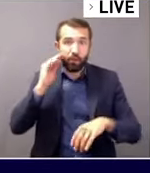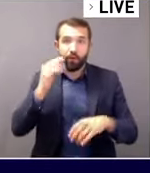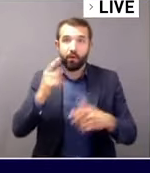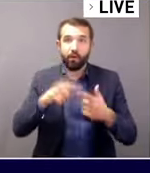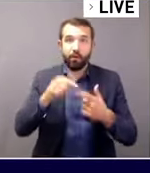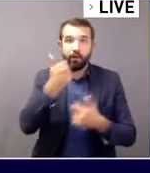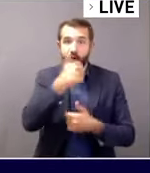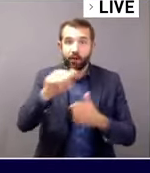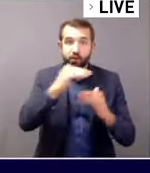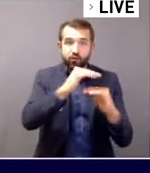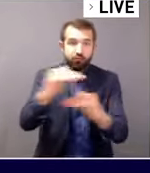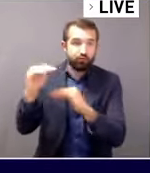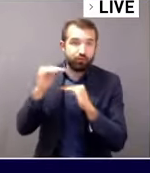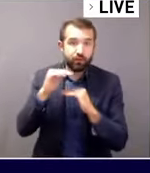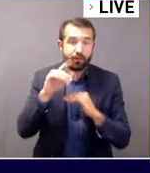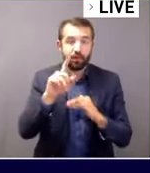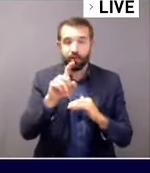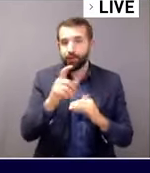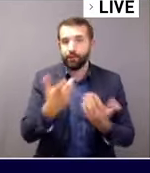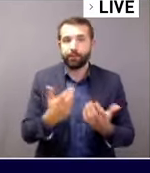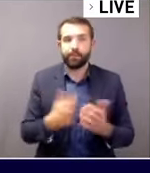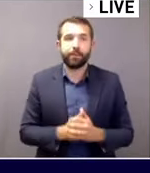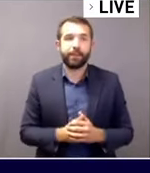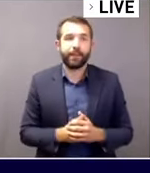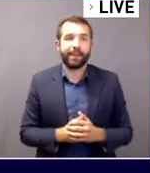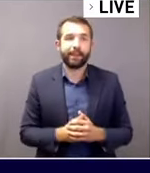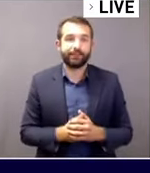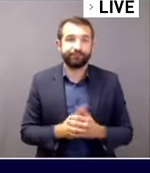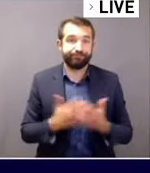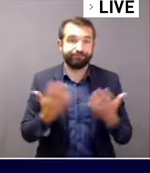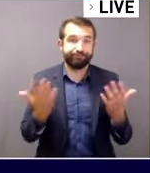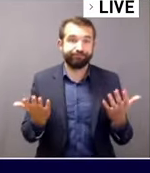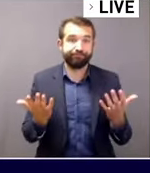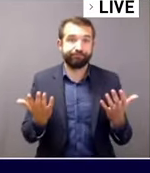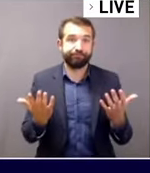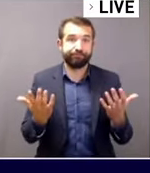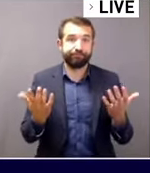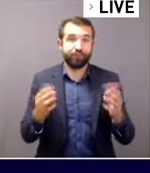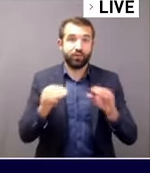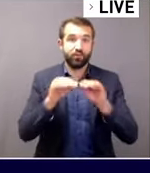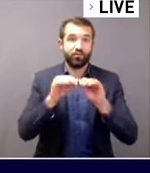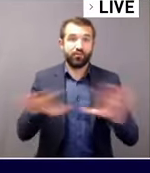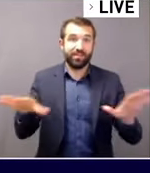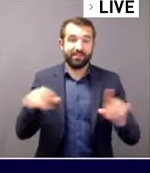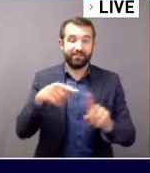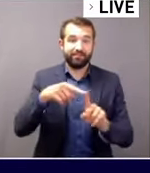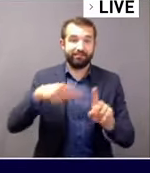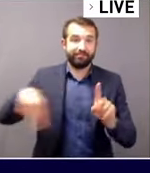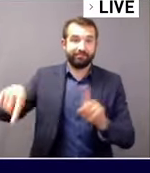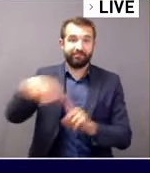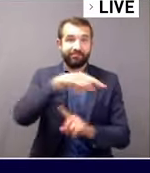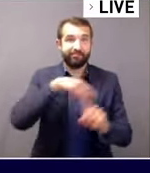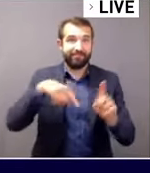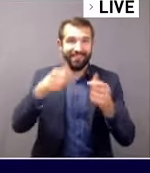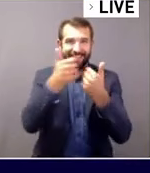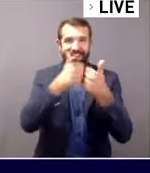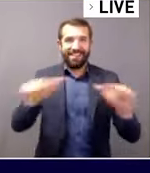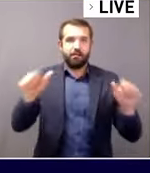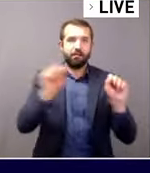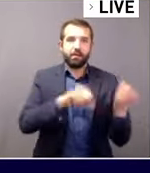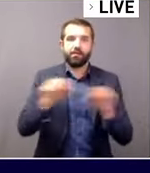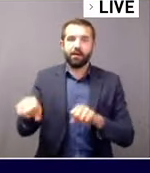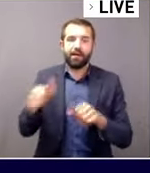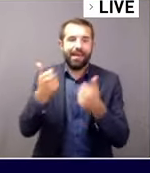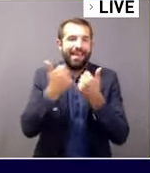Emily, the way that we think about outbreaks is that all options are on the table. Right now, that's not where